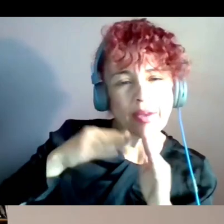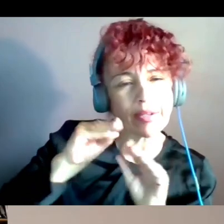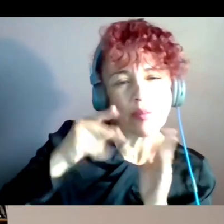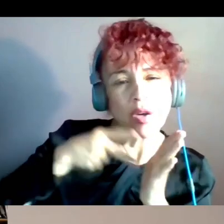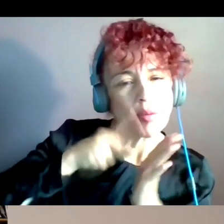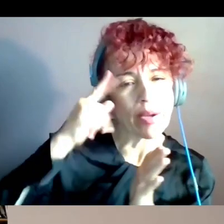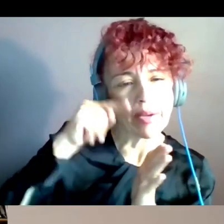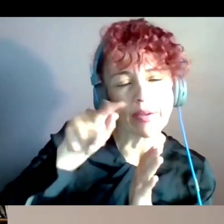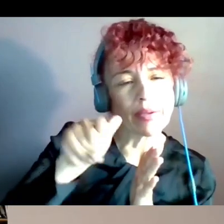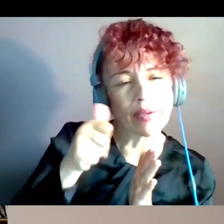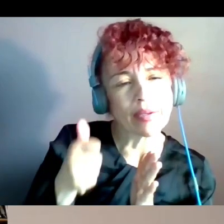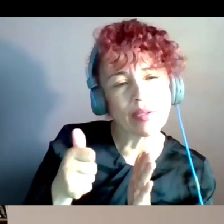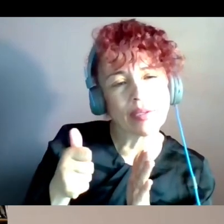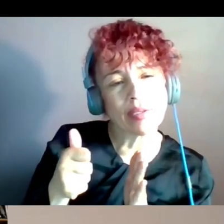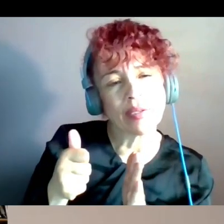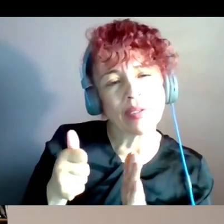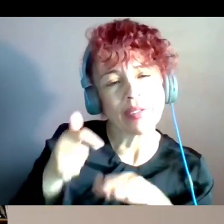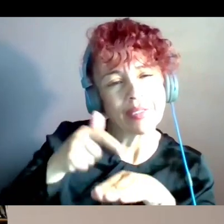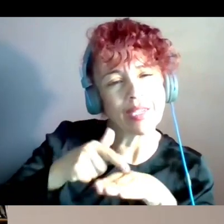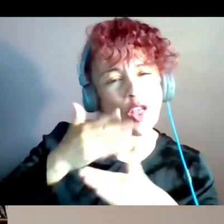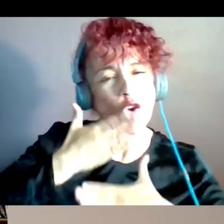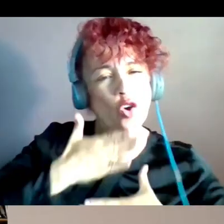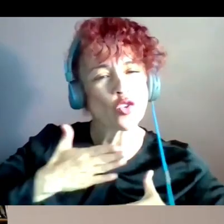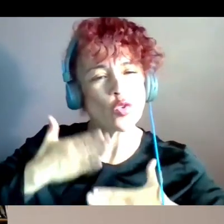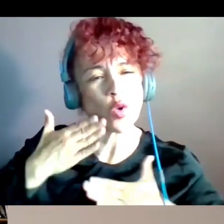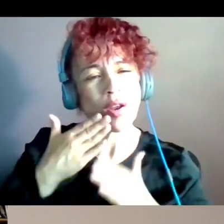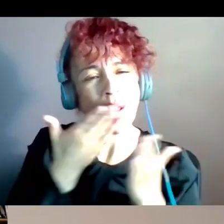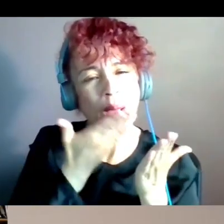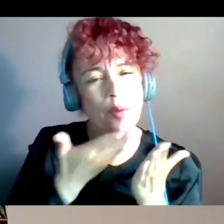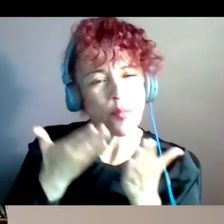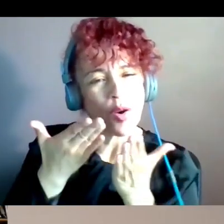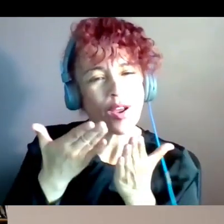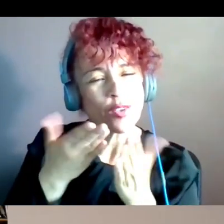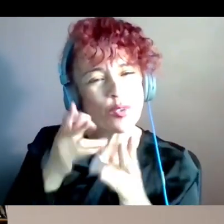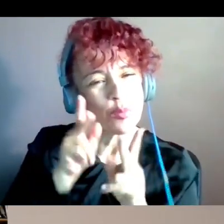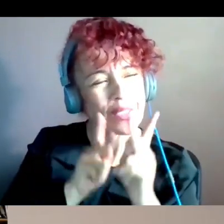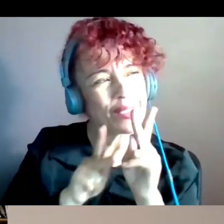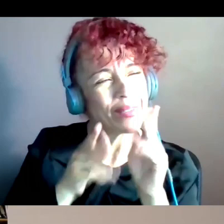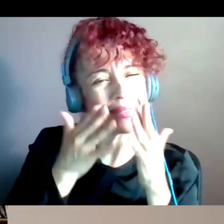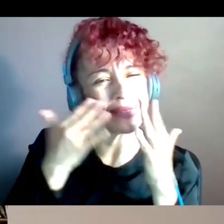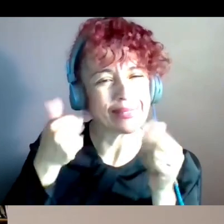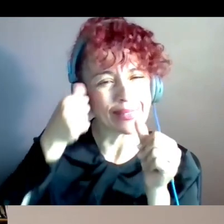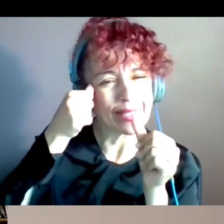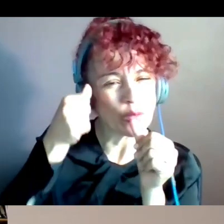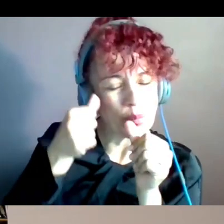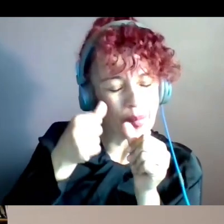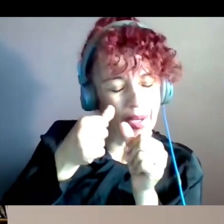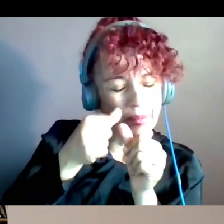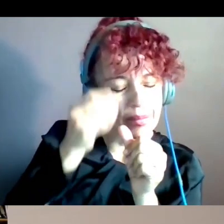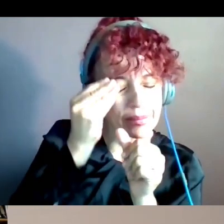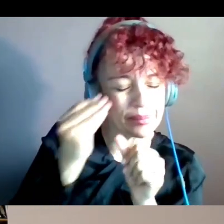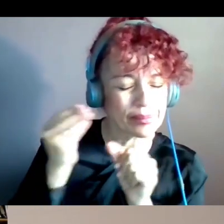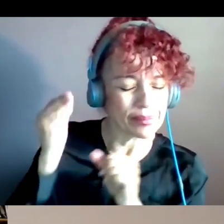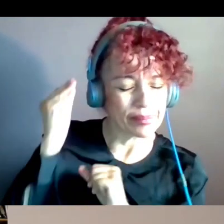this. Hmm. But the amount of joy that it's just randomly brought to people, Hmm. it just reminded me